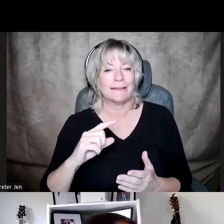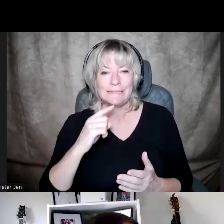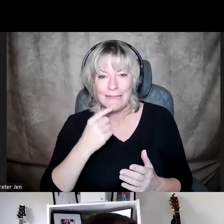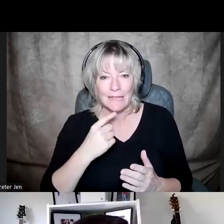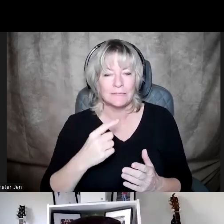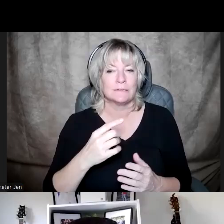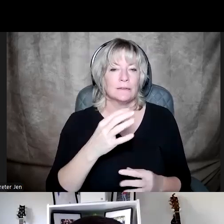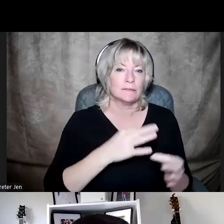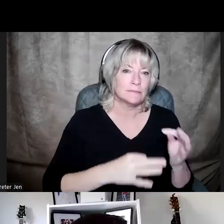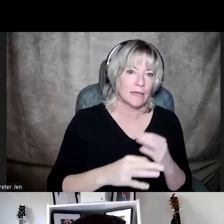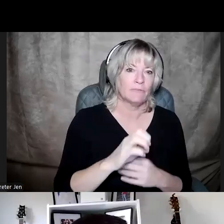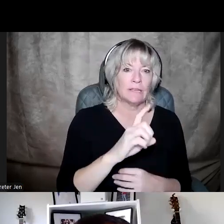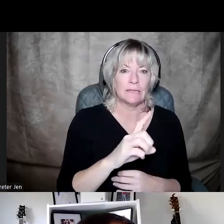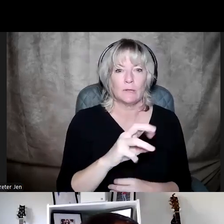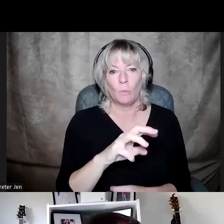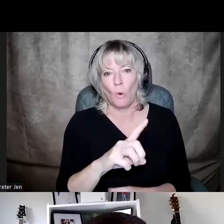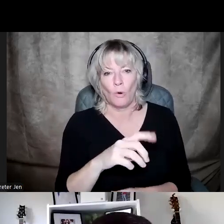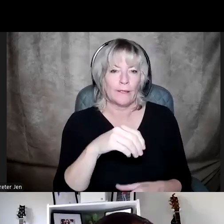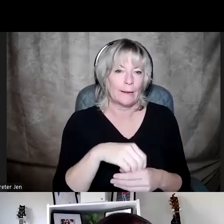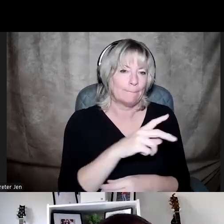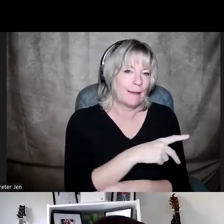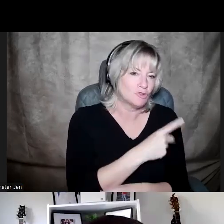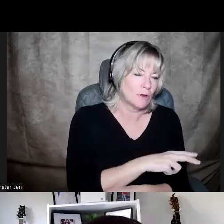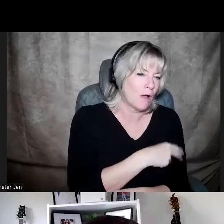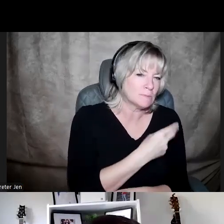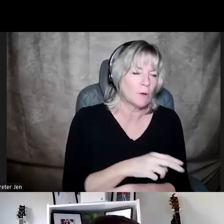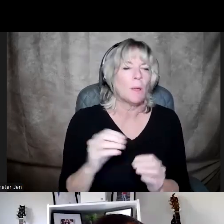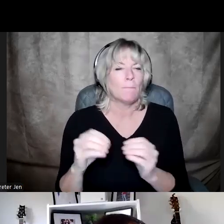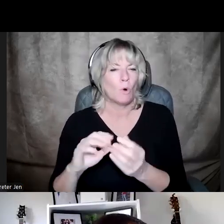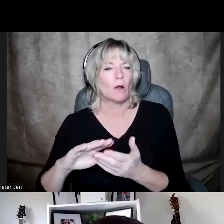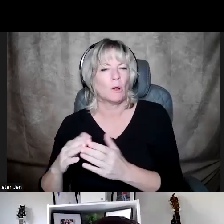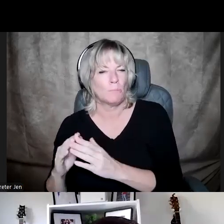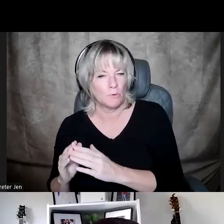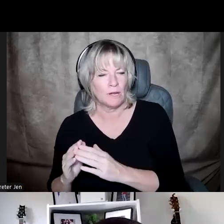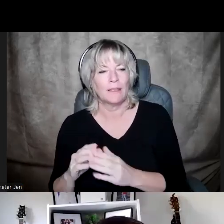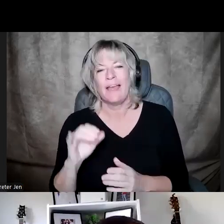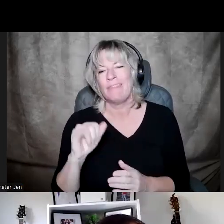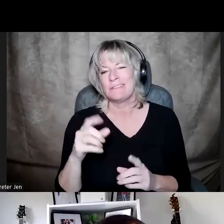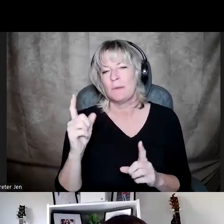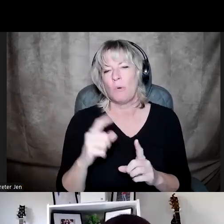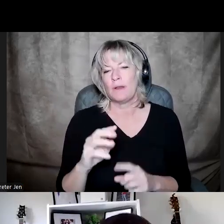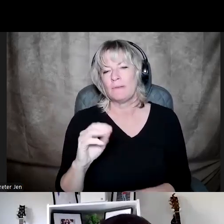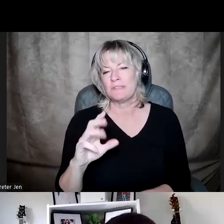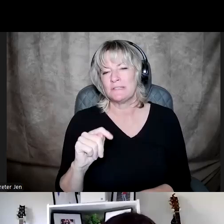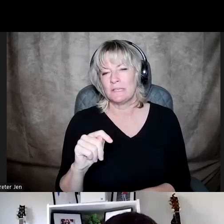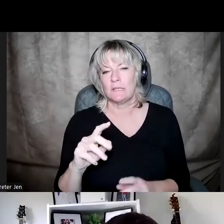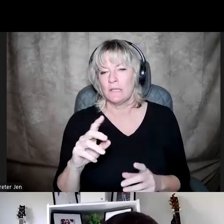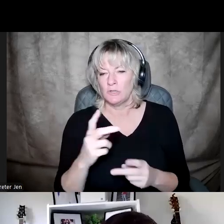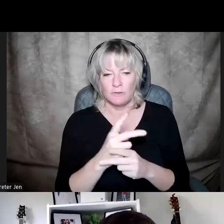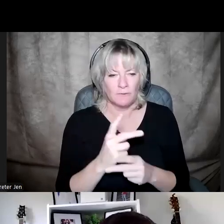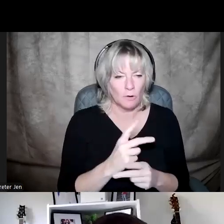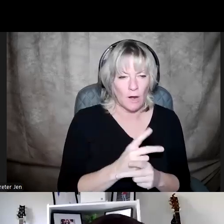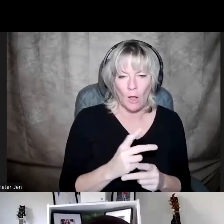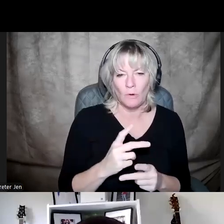ED wards, rather than inpatient hospitals, which is really what the point of mobile crisis care is, to kind of triage people down to less restrictive options and hopefully